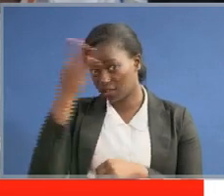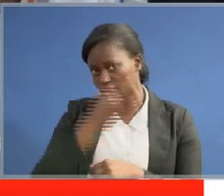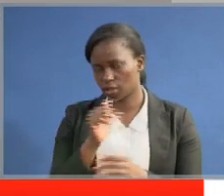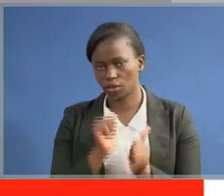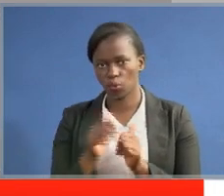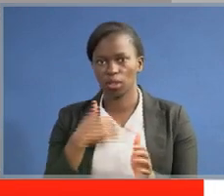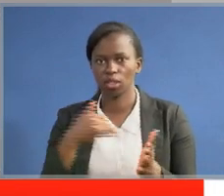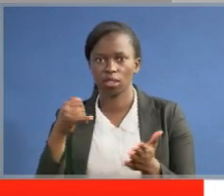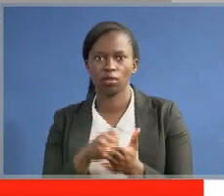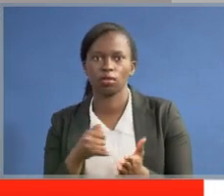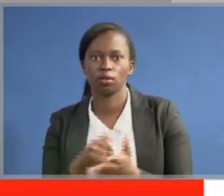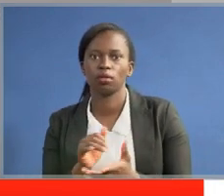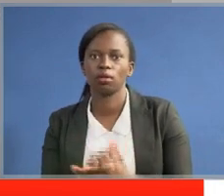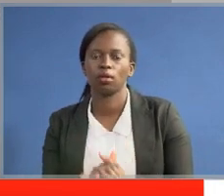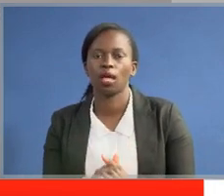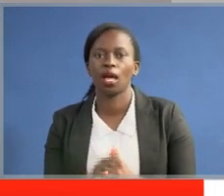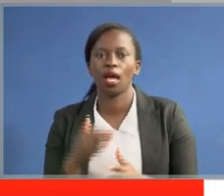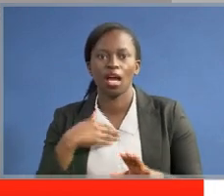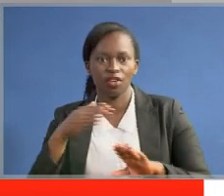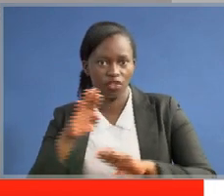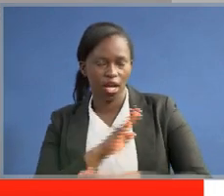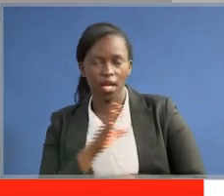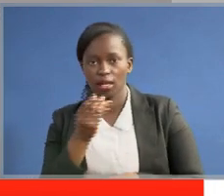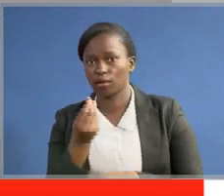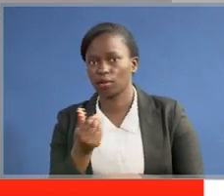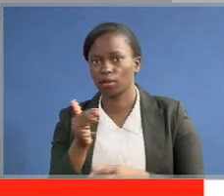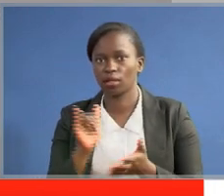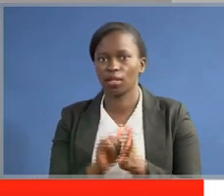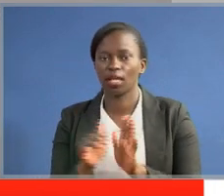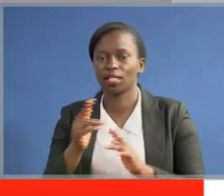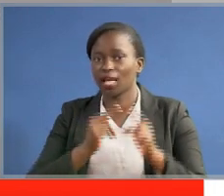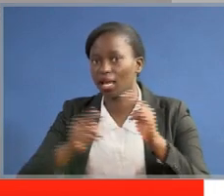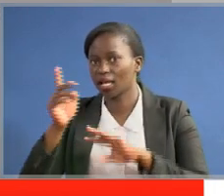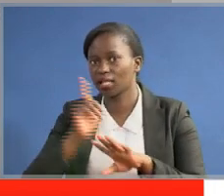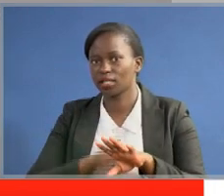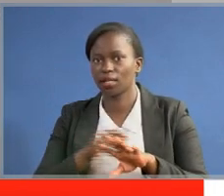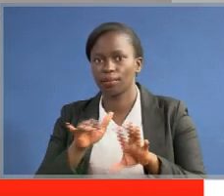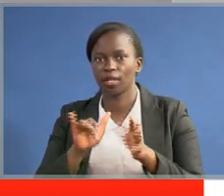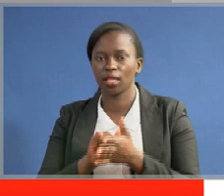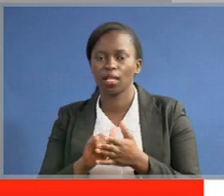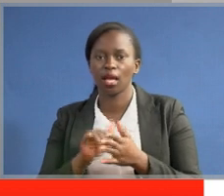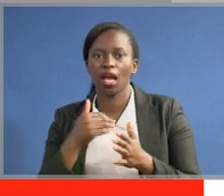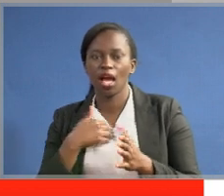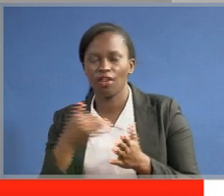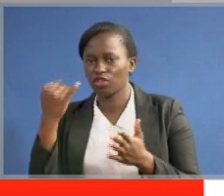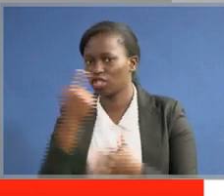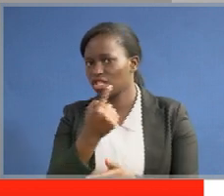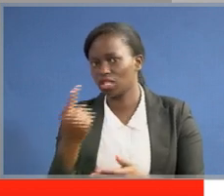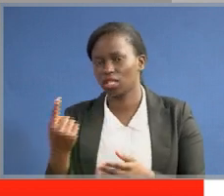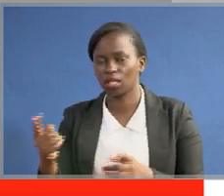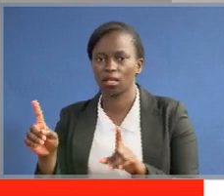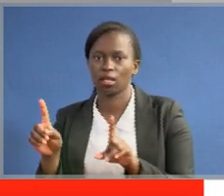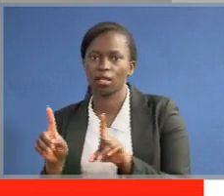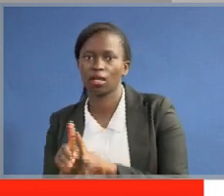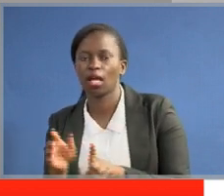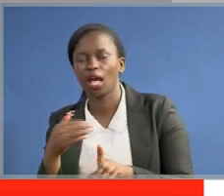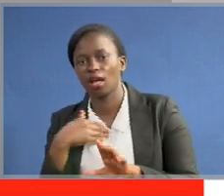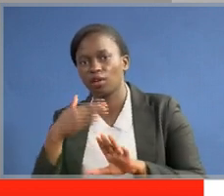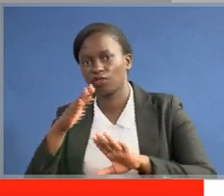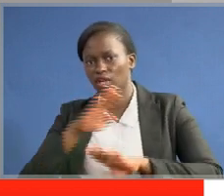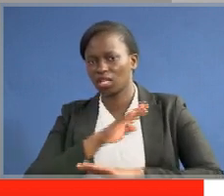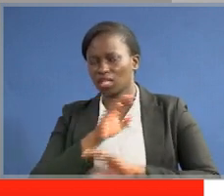which include inadequate capital, high staff turnover of key individuals, and